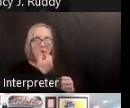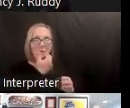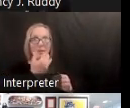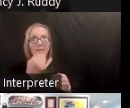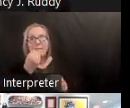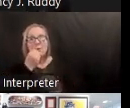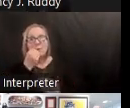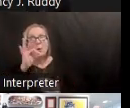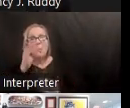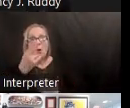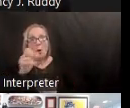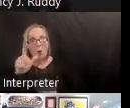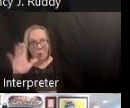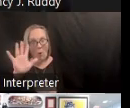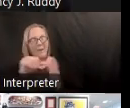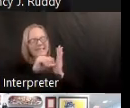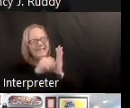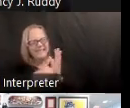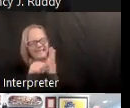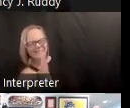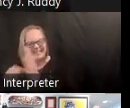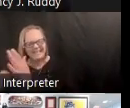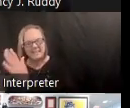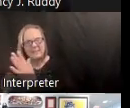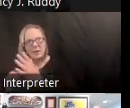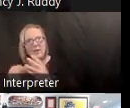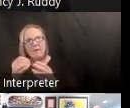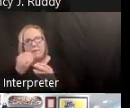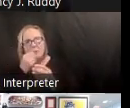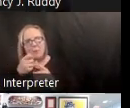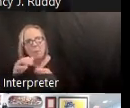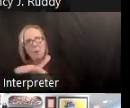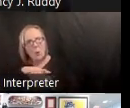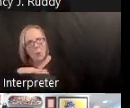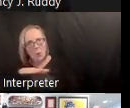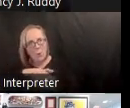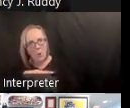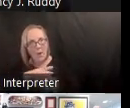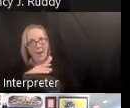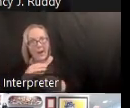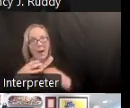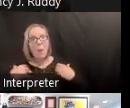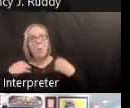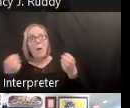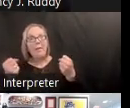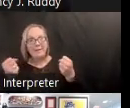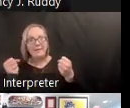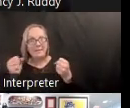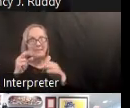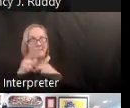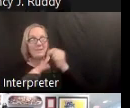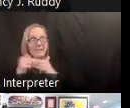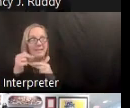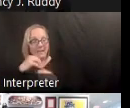hall that will showcase local culinary talent, indoor and outdoor health and wellness facilities, and